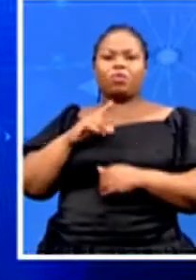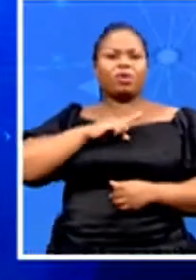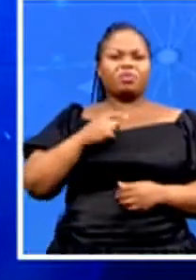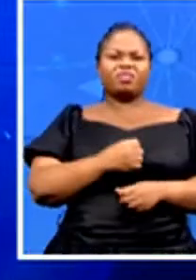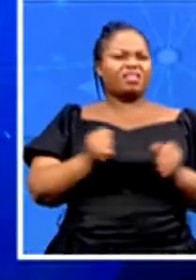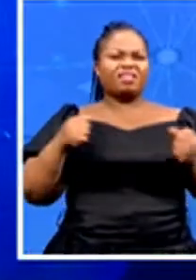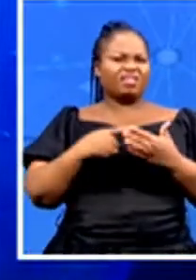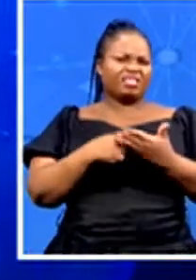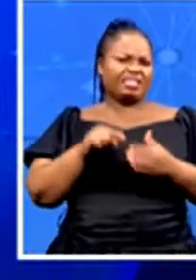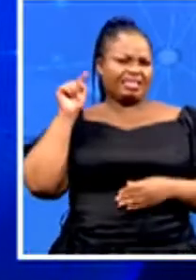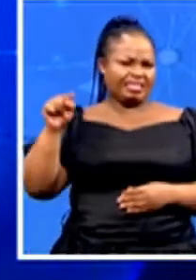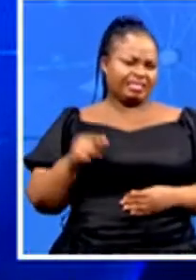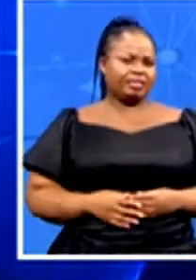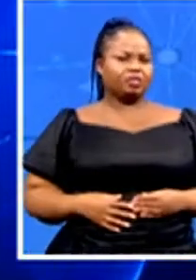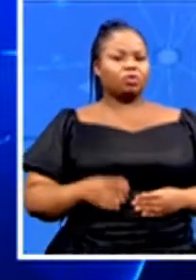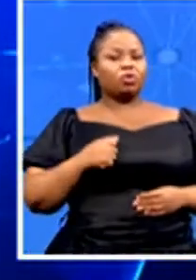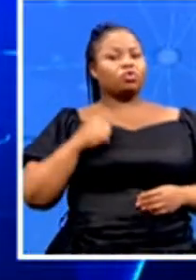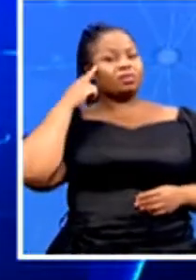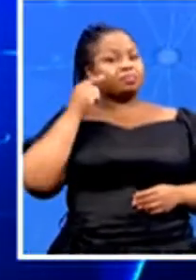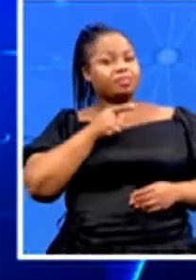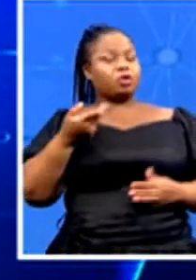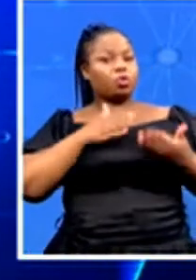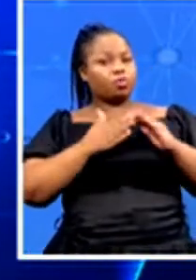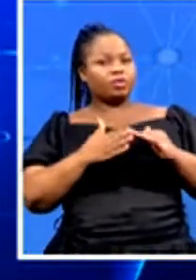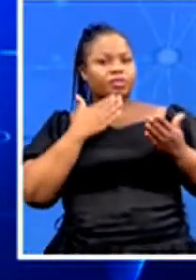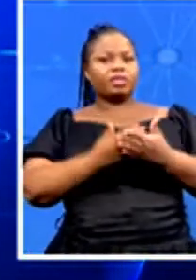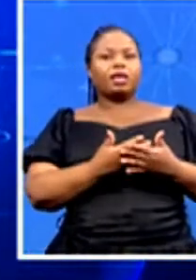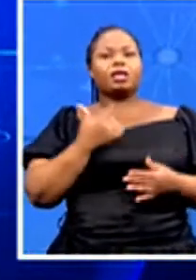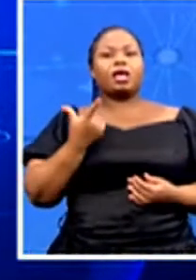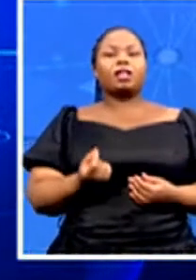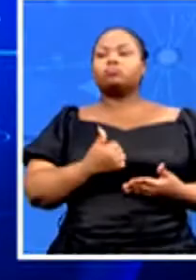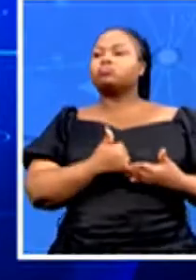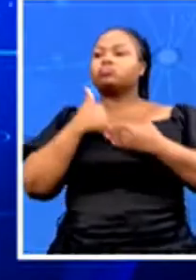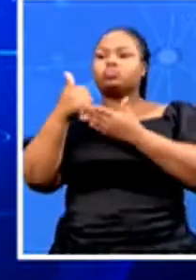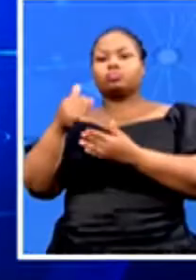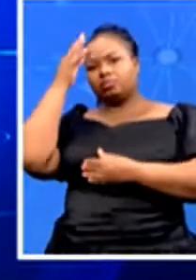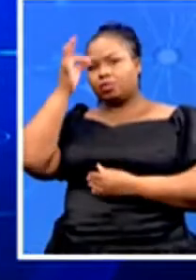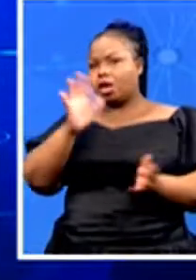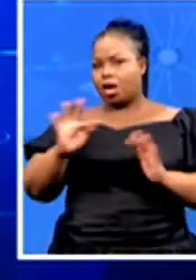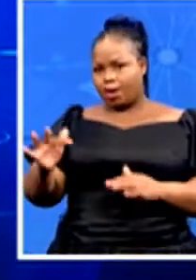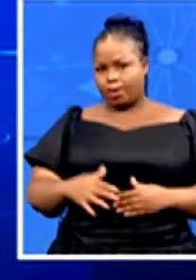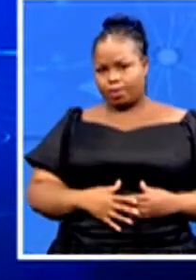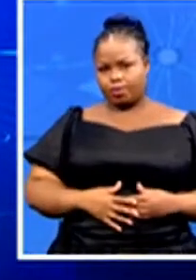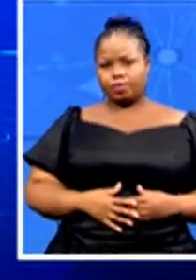that communities can bring on the plate? So it's important that when this person